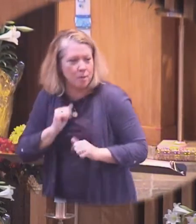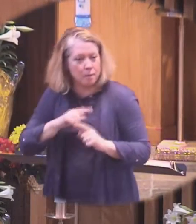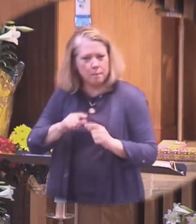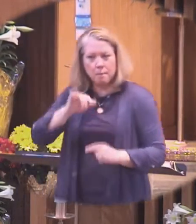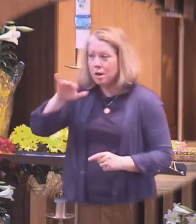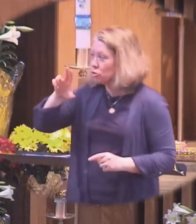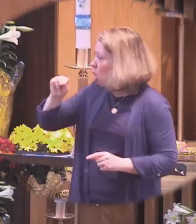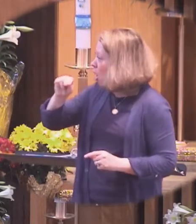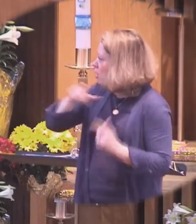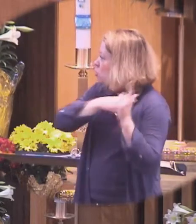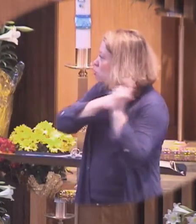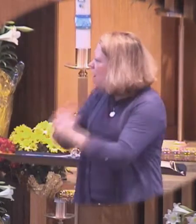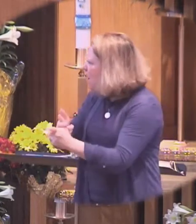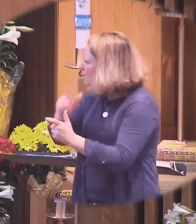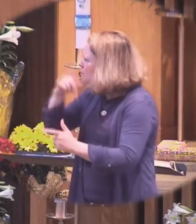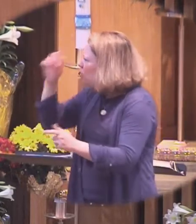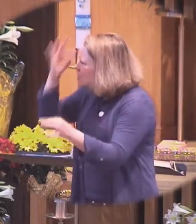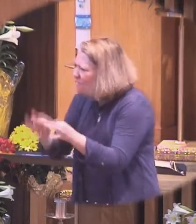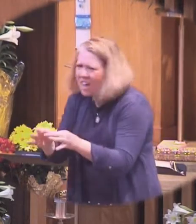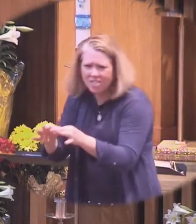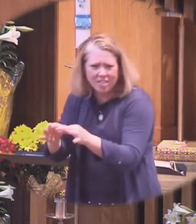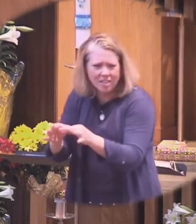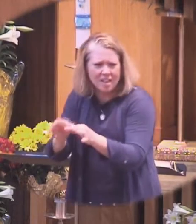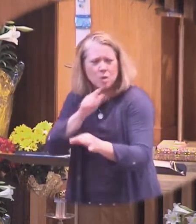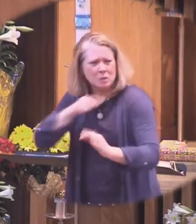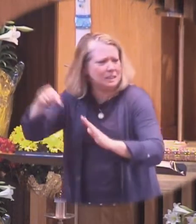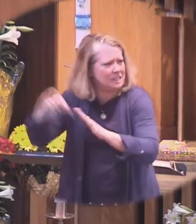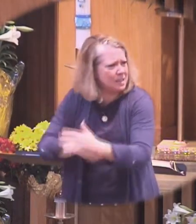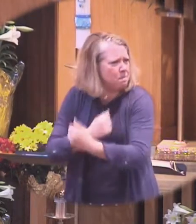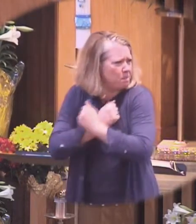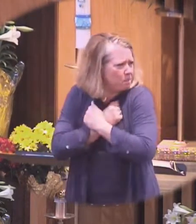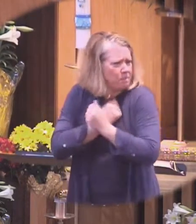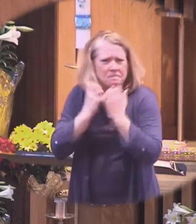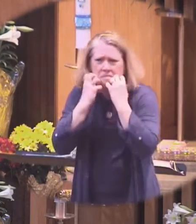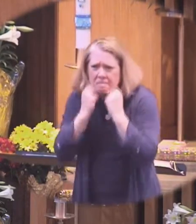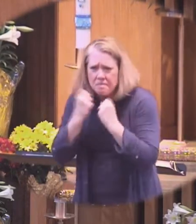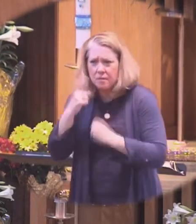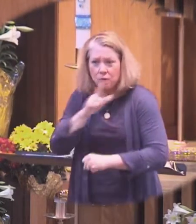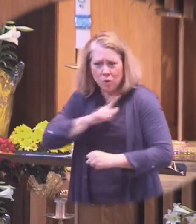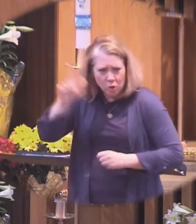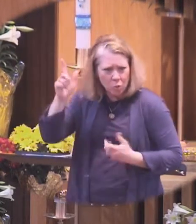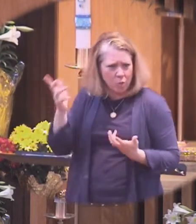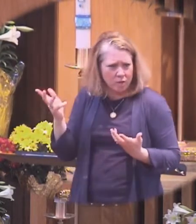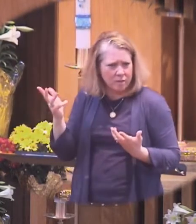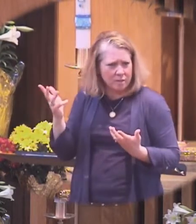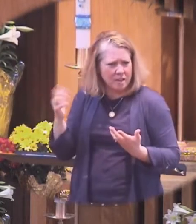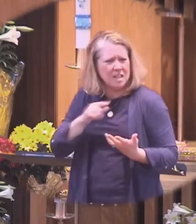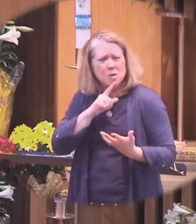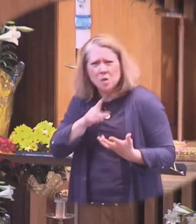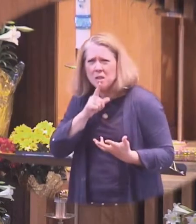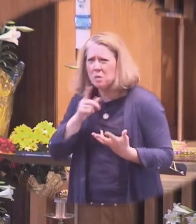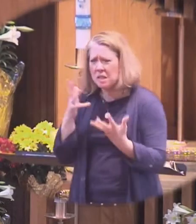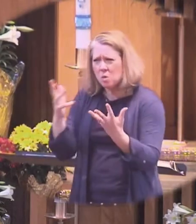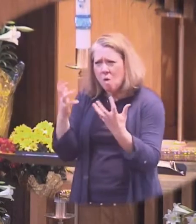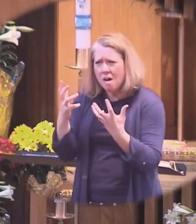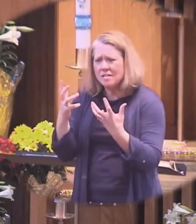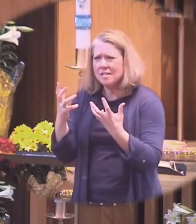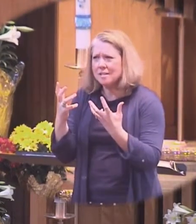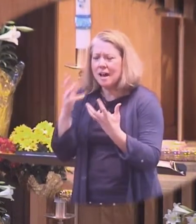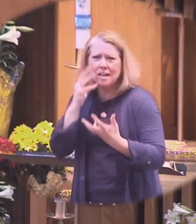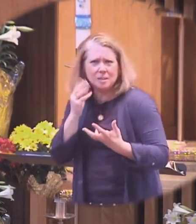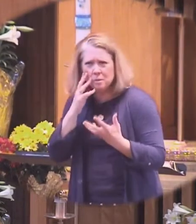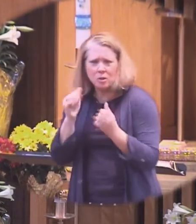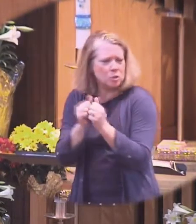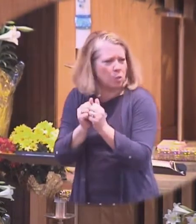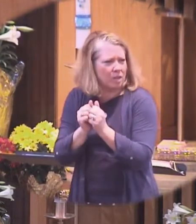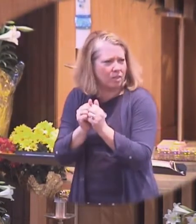for the Lord, and because of the deeper experience he wants of the risen Christ. In